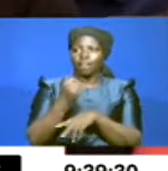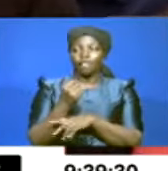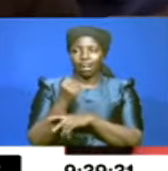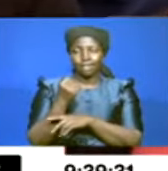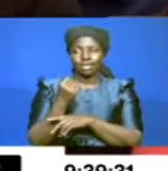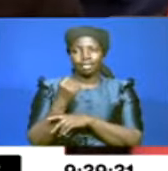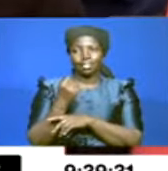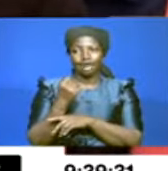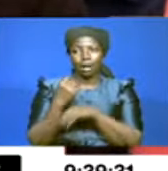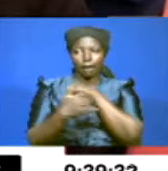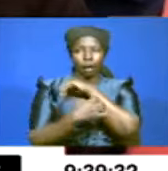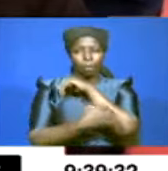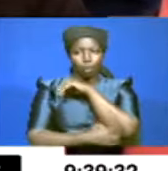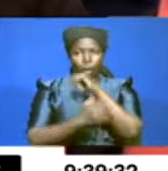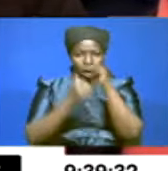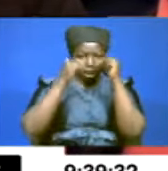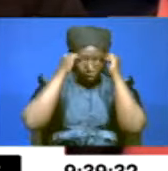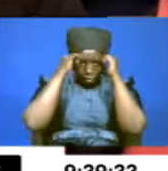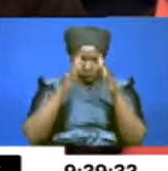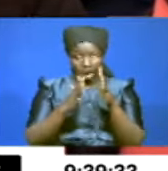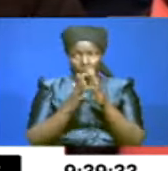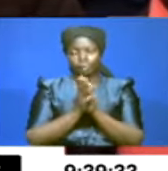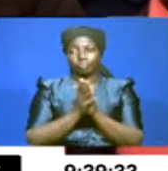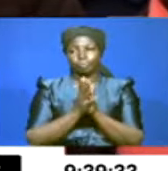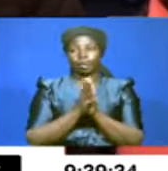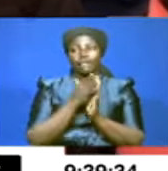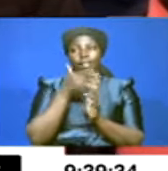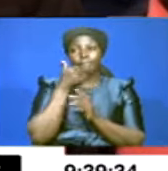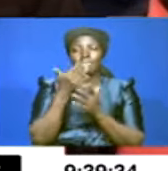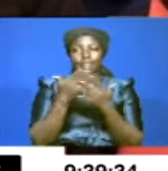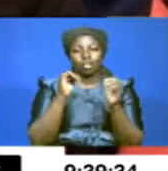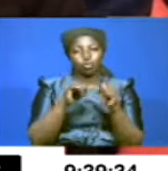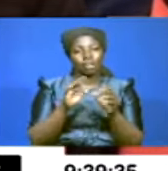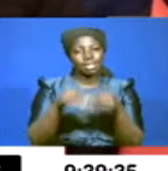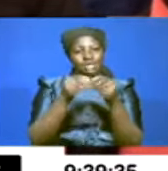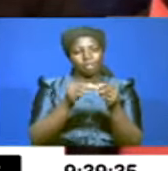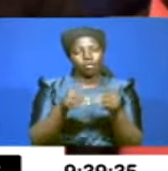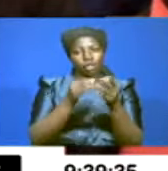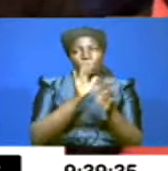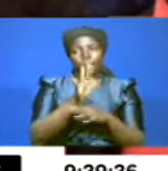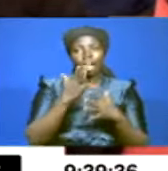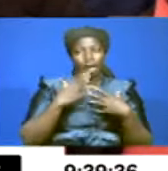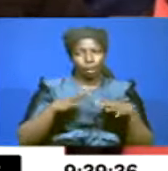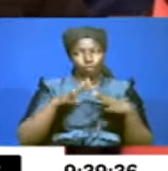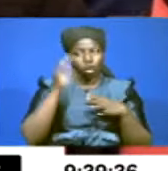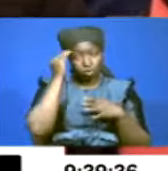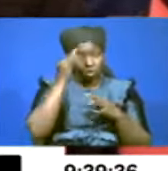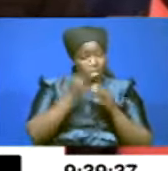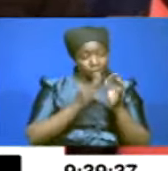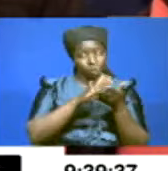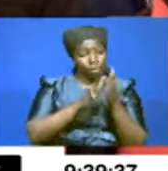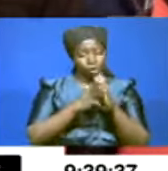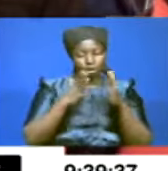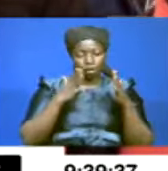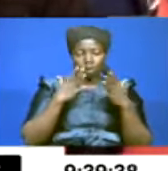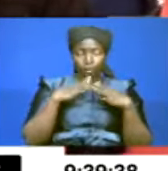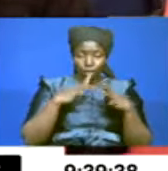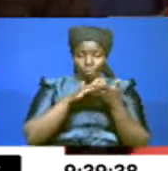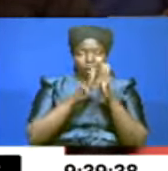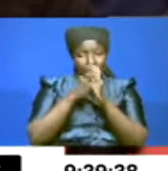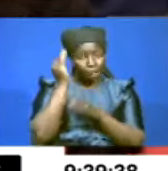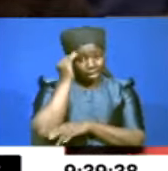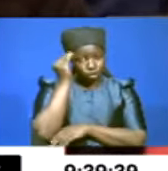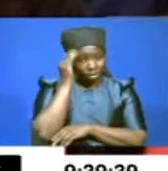The best thing you can do is to give your people education. Watu wakiwa civilized na education, hautakuwa na shida